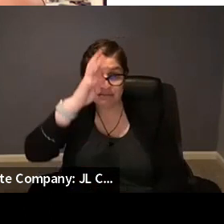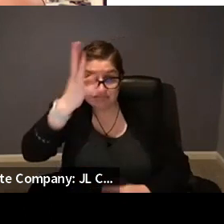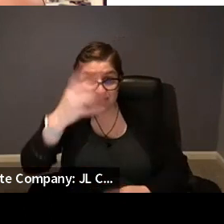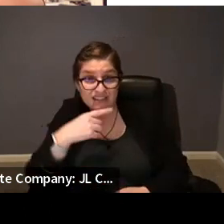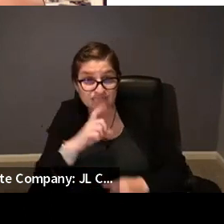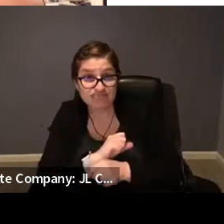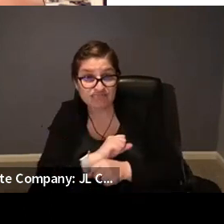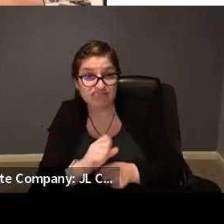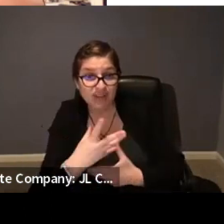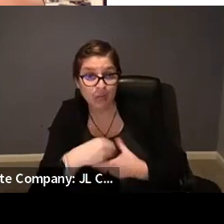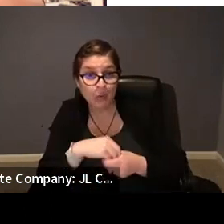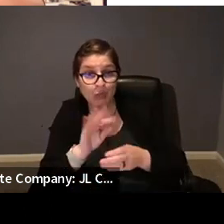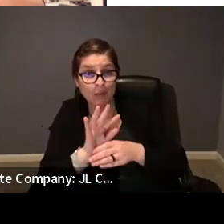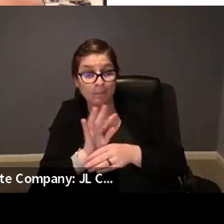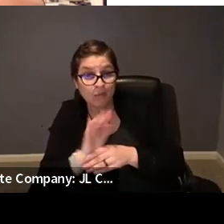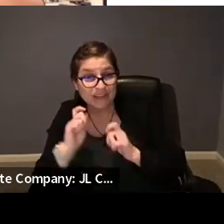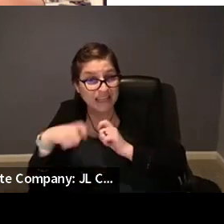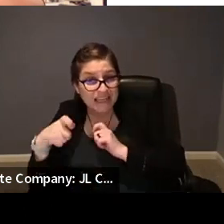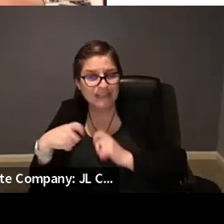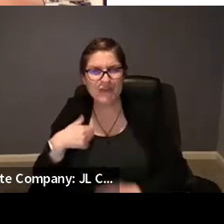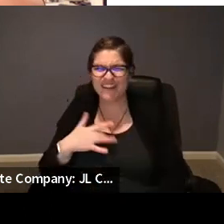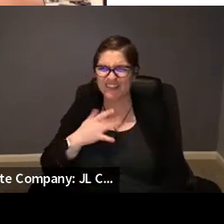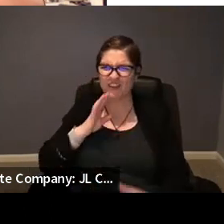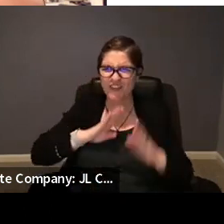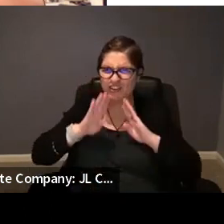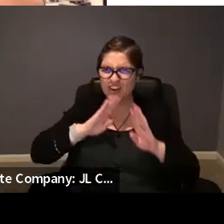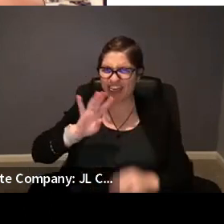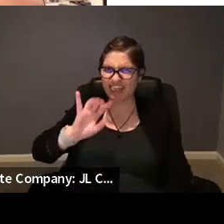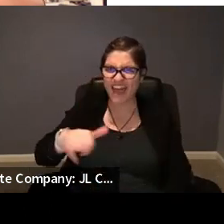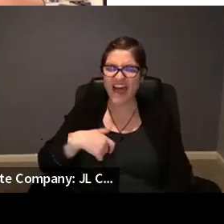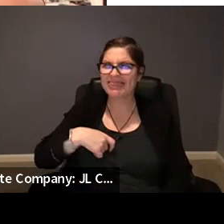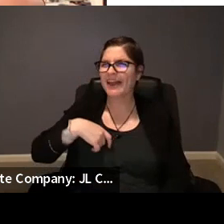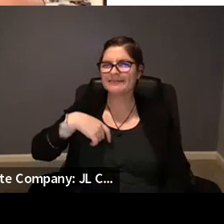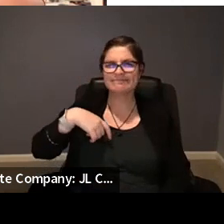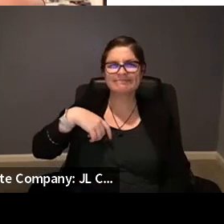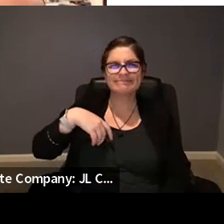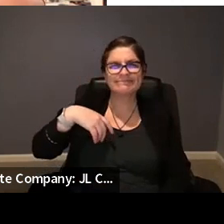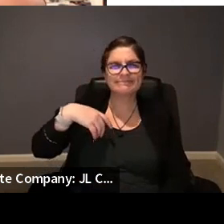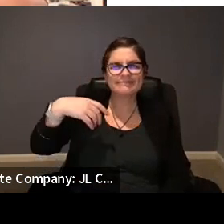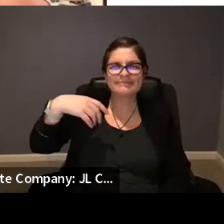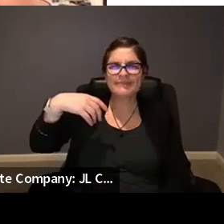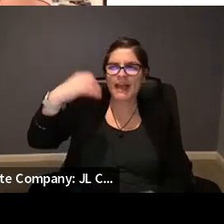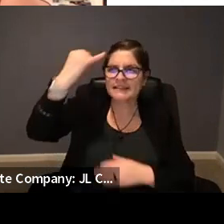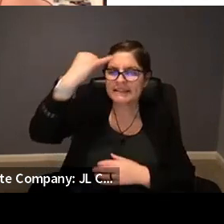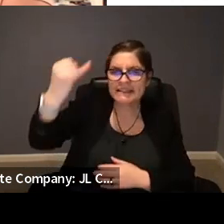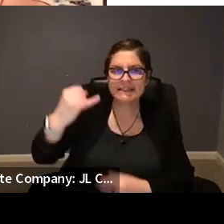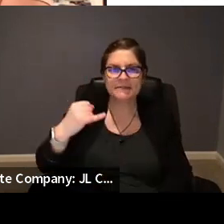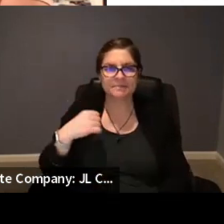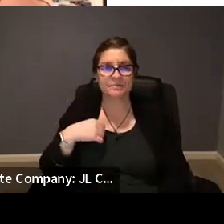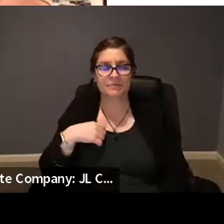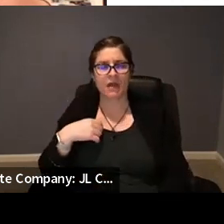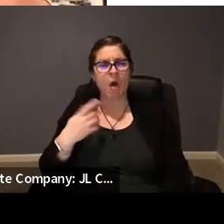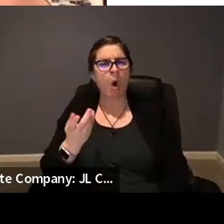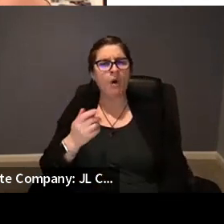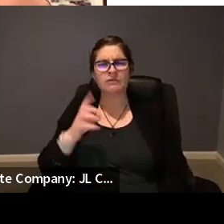always really makes me frustrated, is that there's this idea that disabled people are being taken care